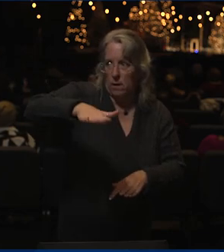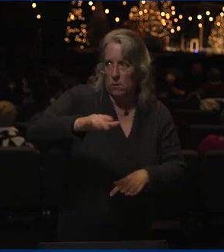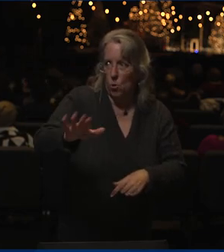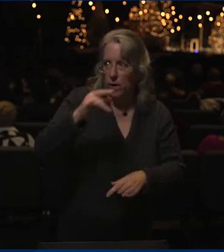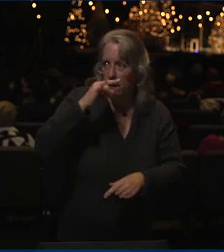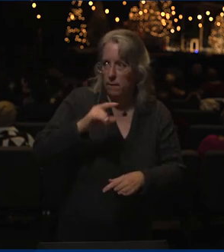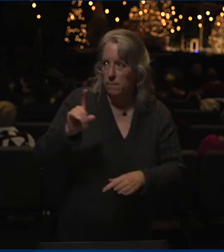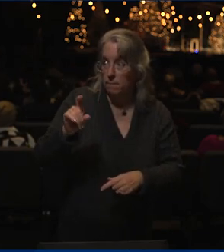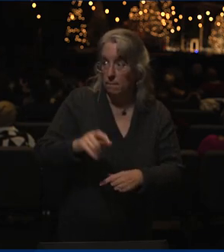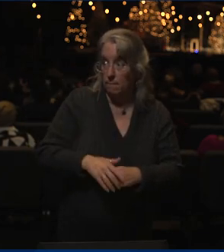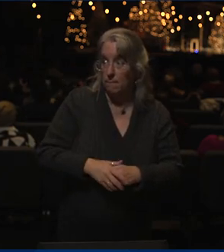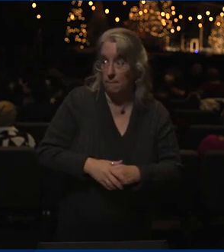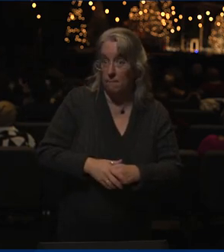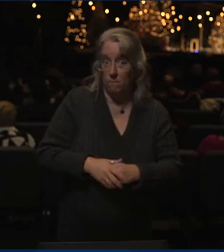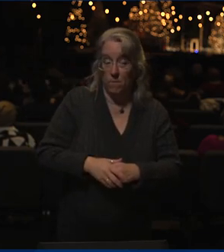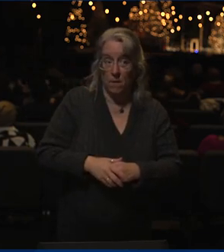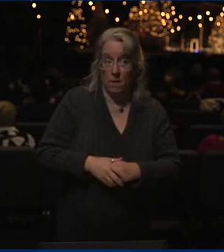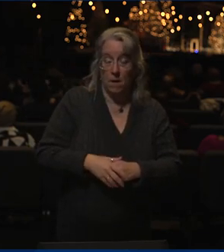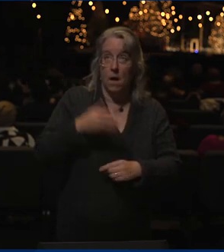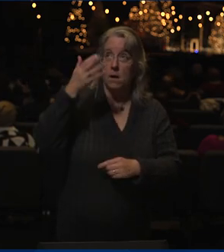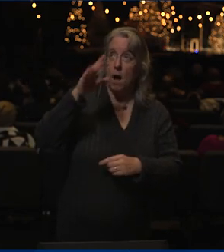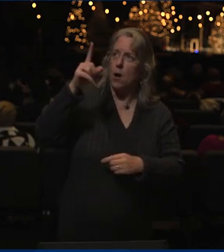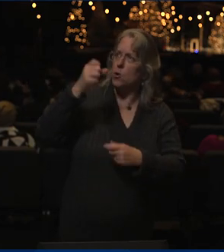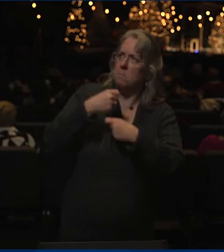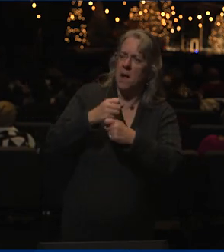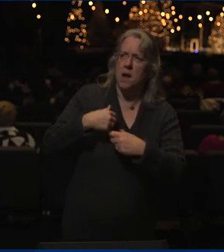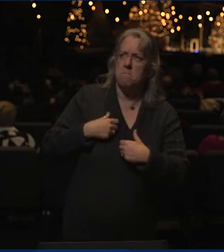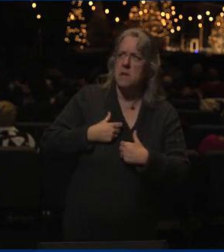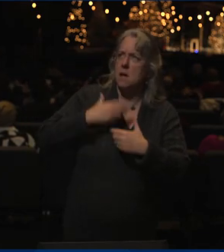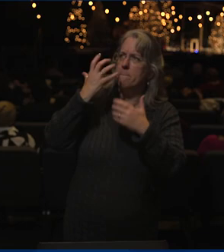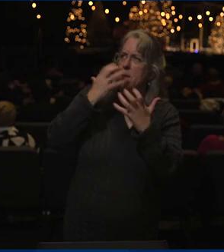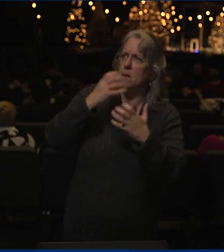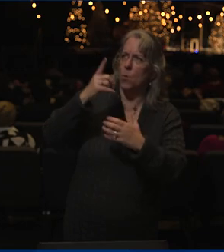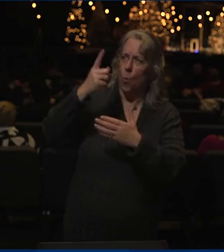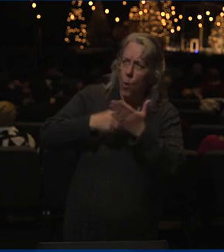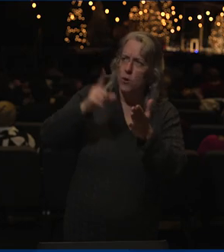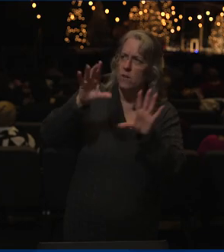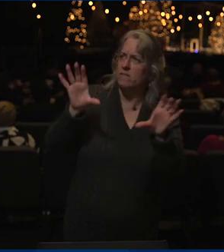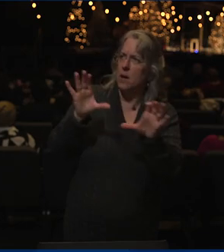God, you made me in an amazing and wonderful way. What you have done is wonderful.